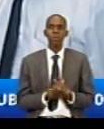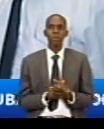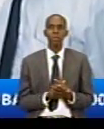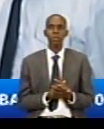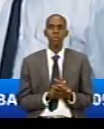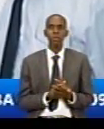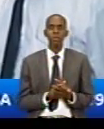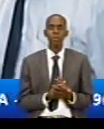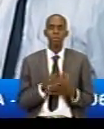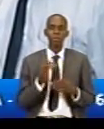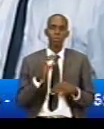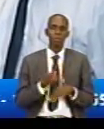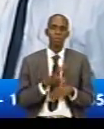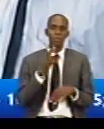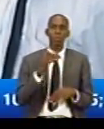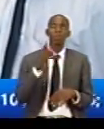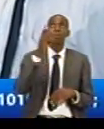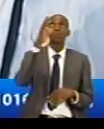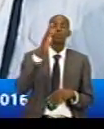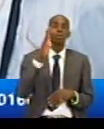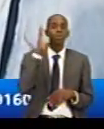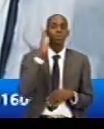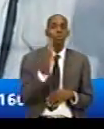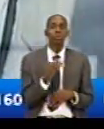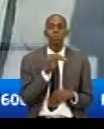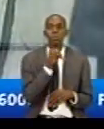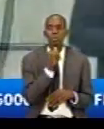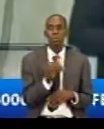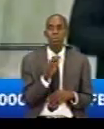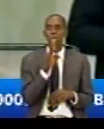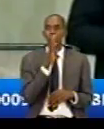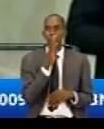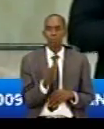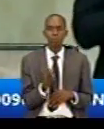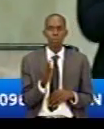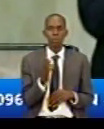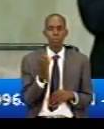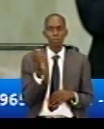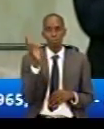The church of God will not be dull of hearing.